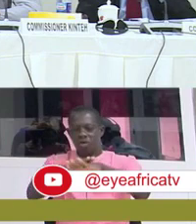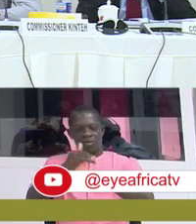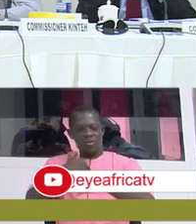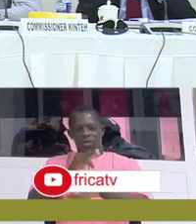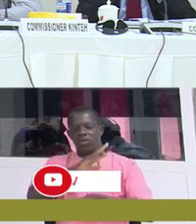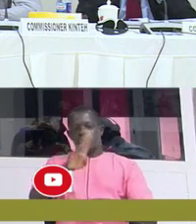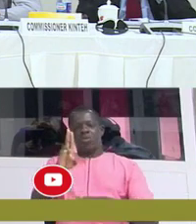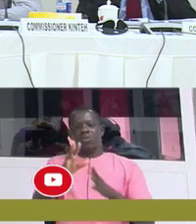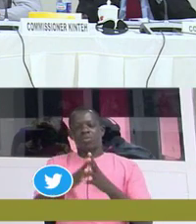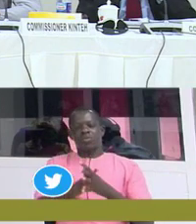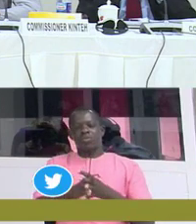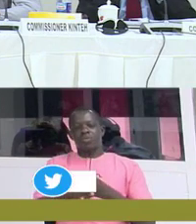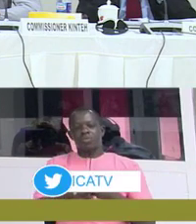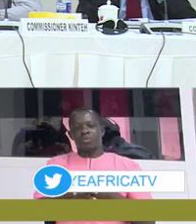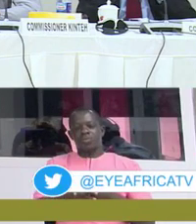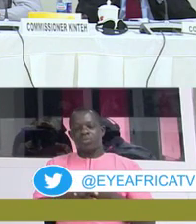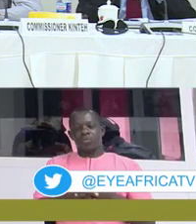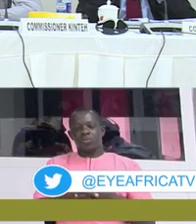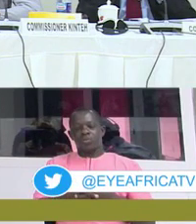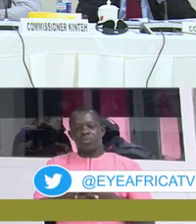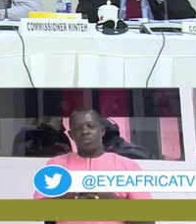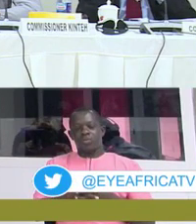He will be afraid of touching me. When